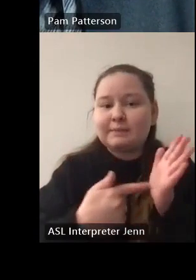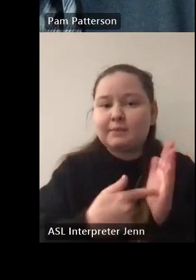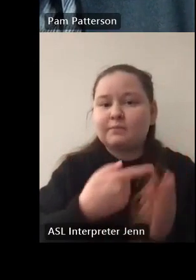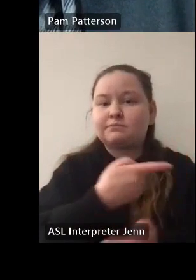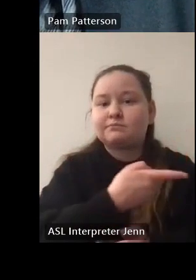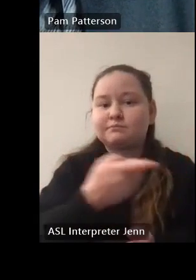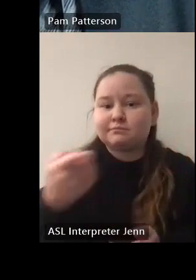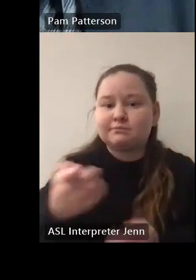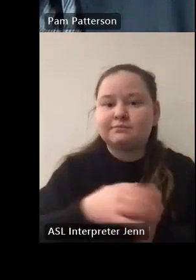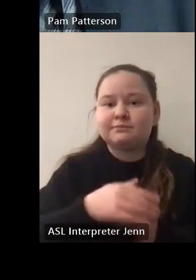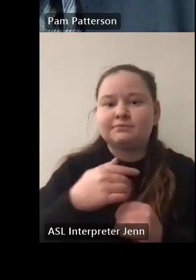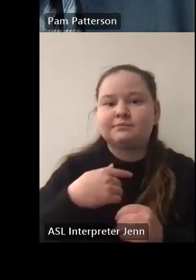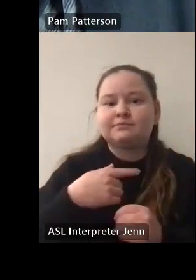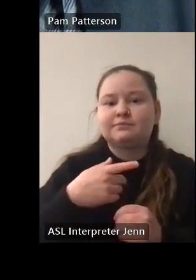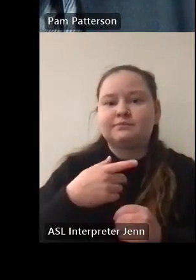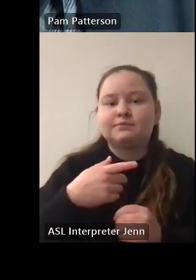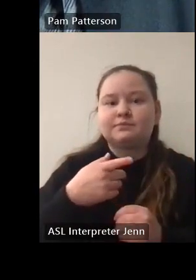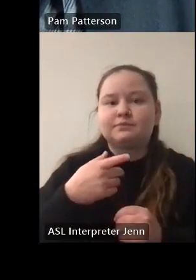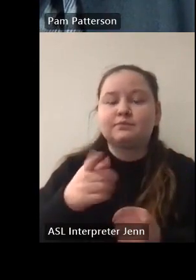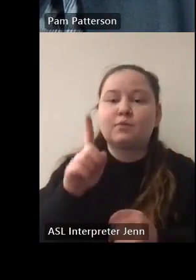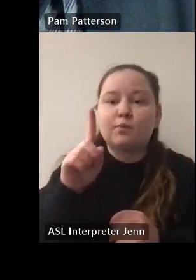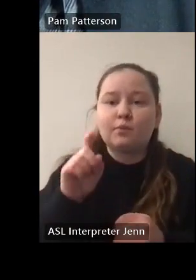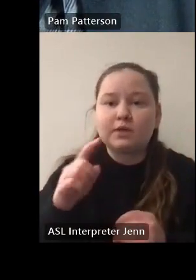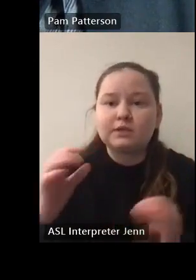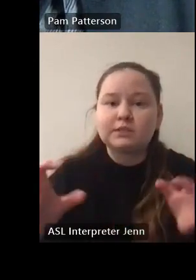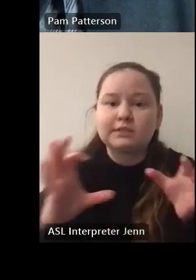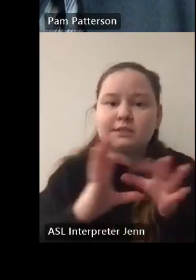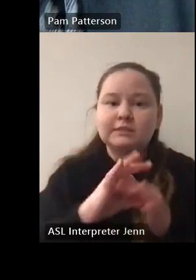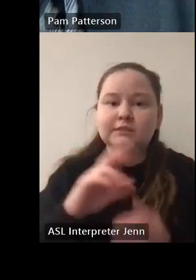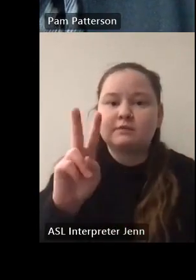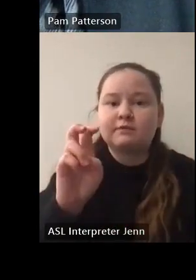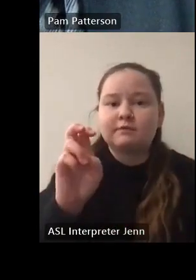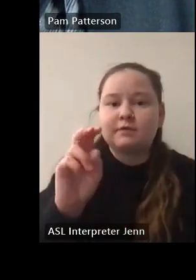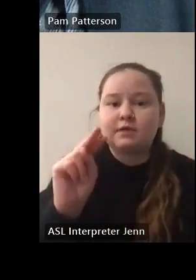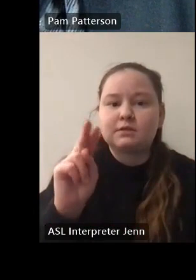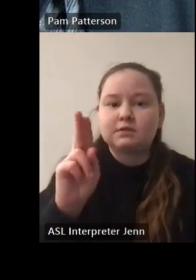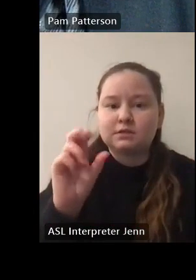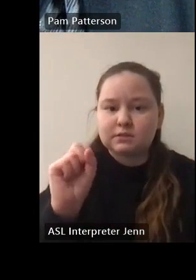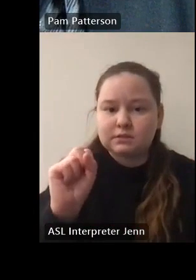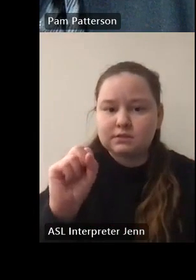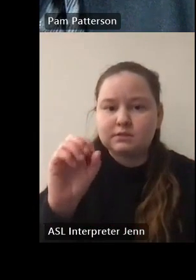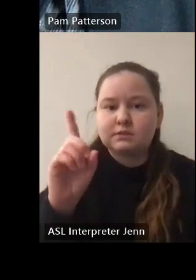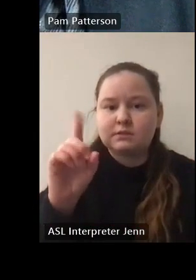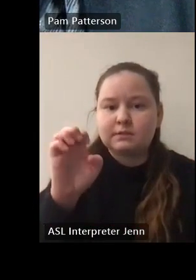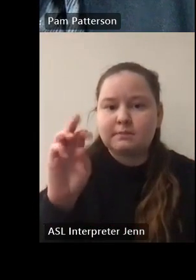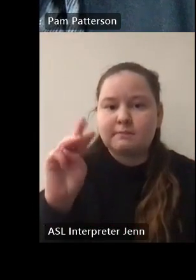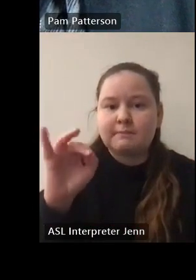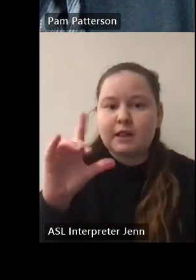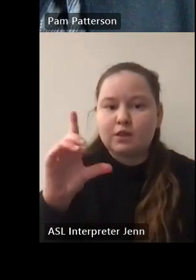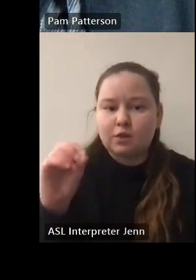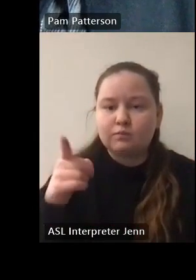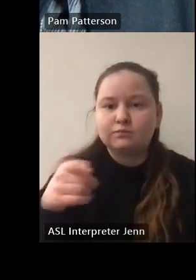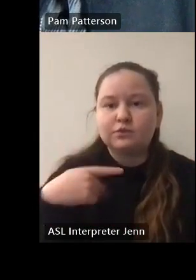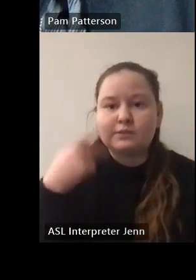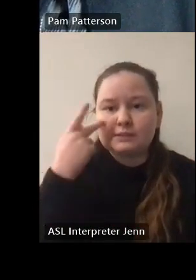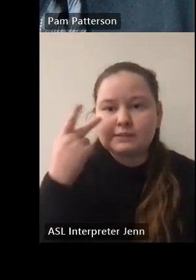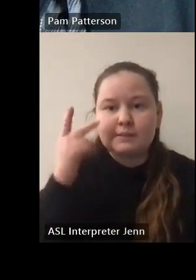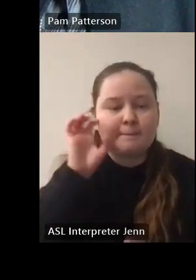is found in asking the question as to whether the Venus de Milo, here as pictured, a white marble Greek